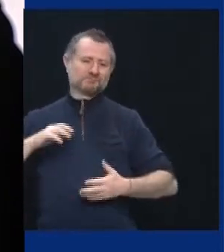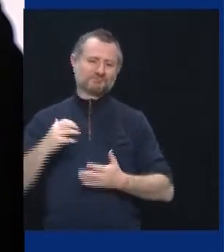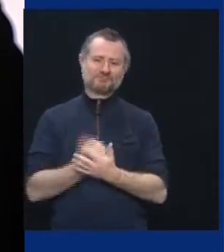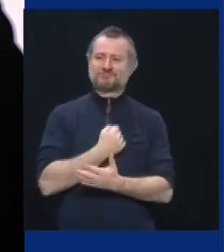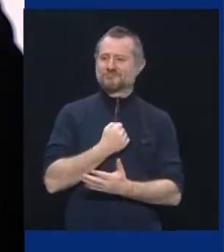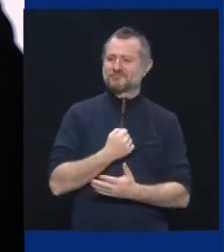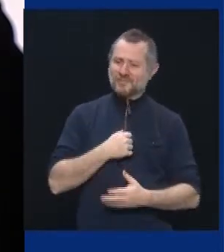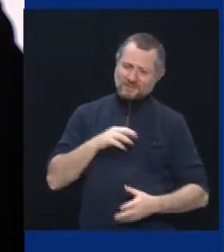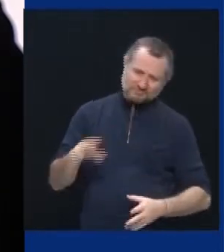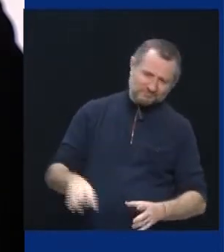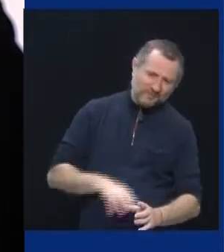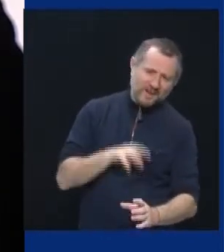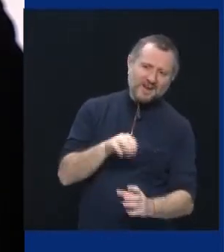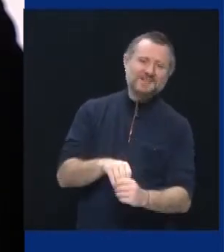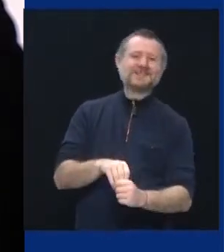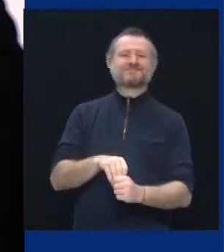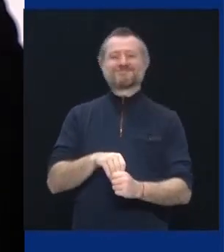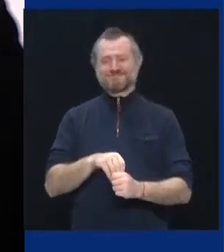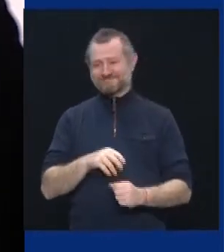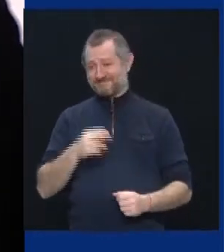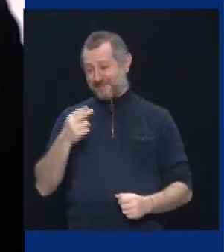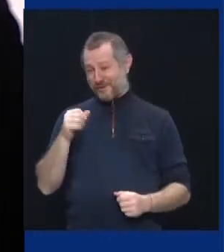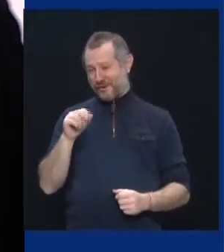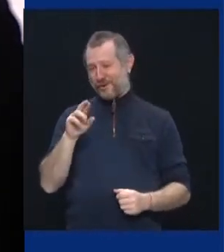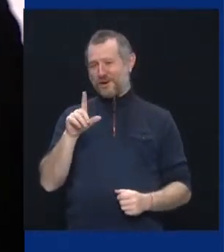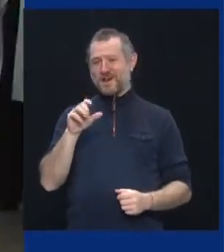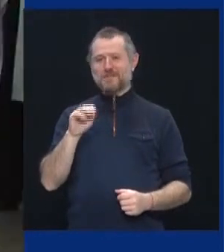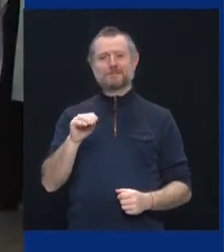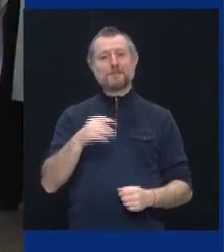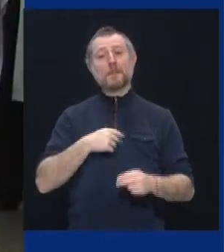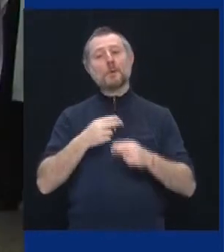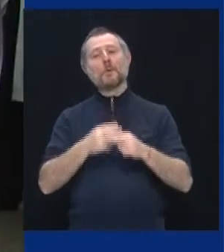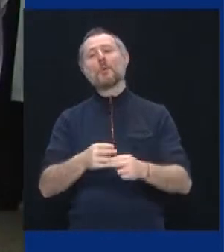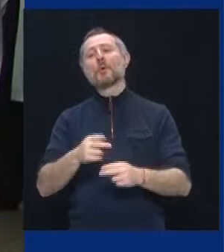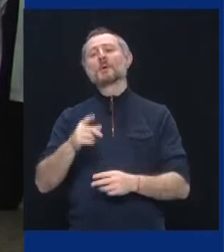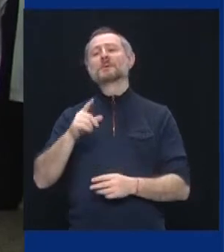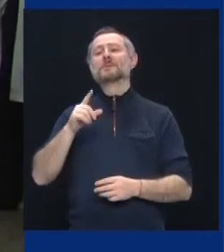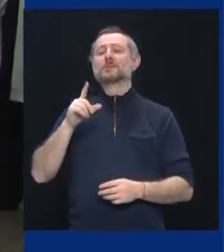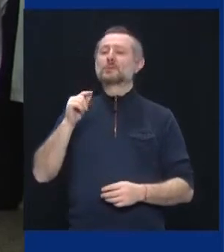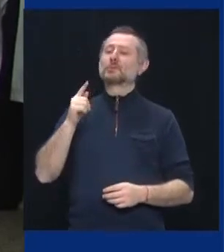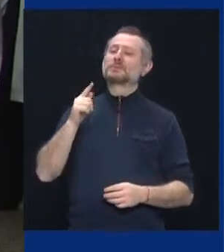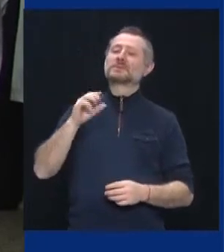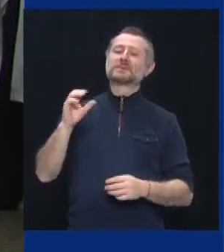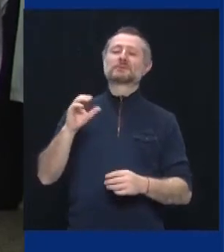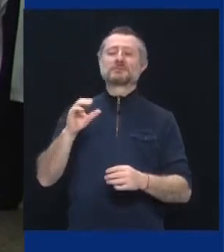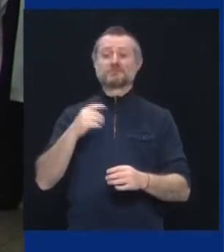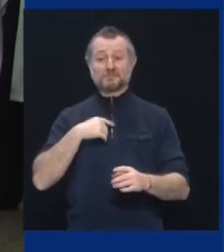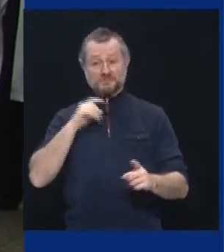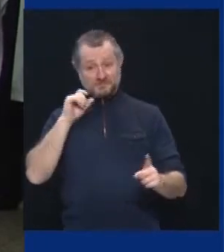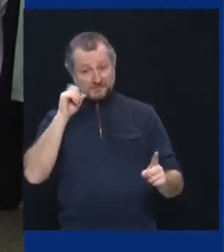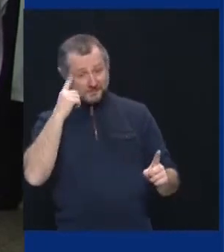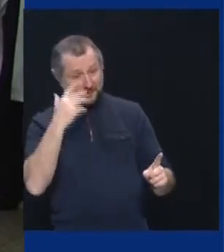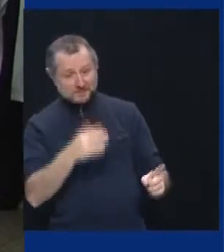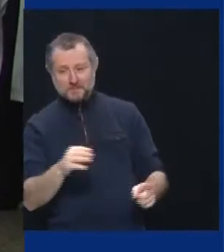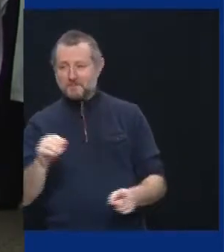part of the Harlem of the 21st century, Governor, Ms. Dickens, and others.